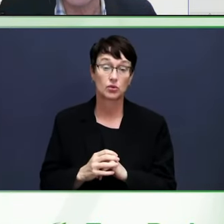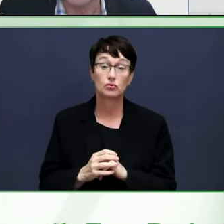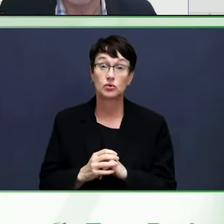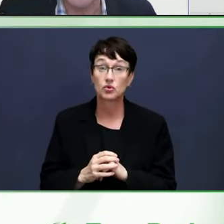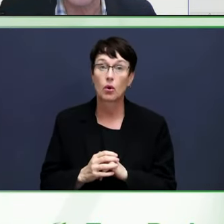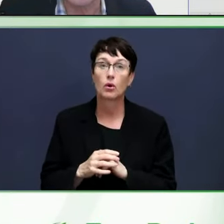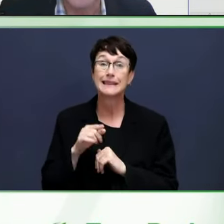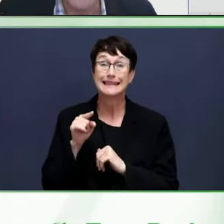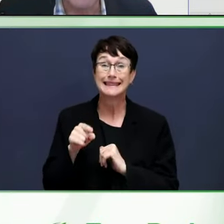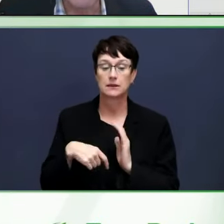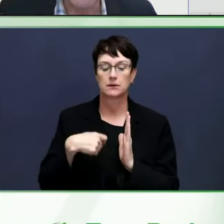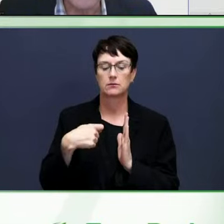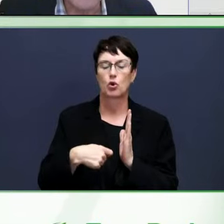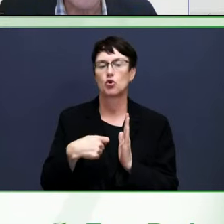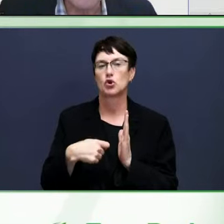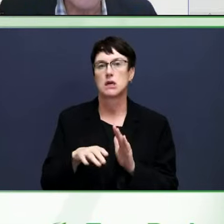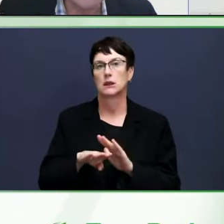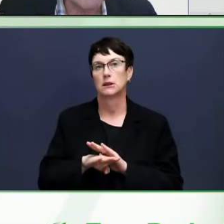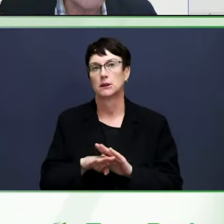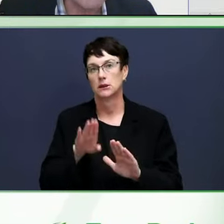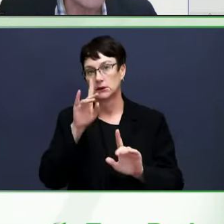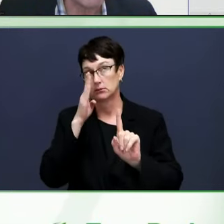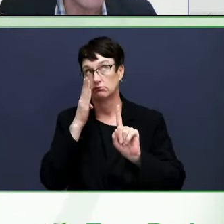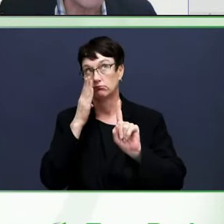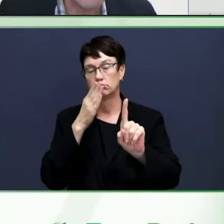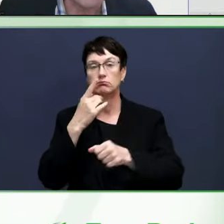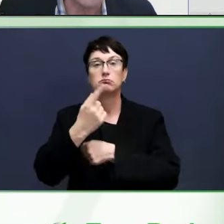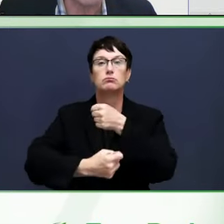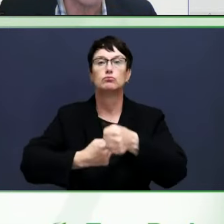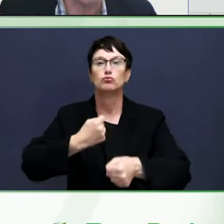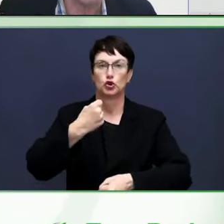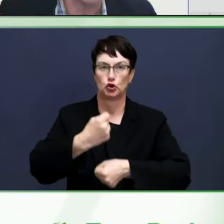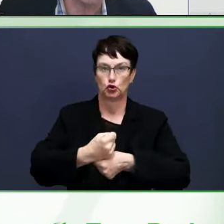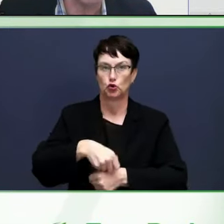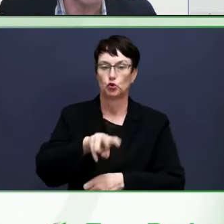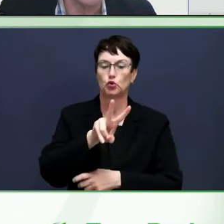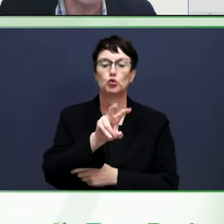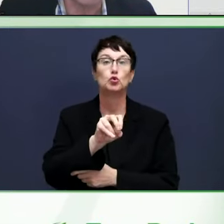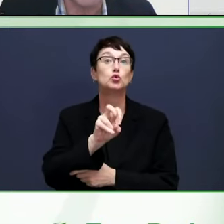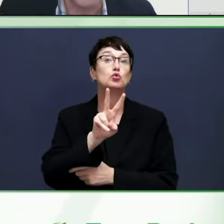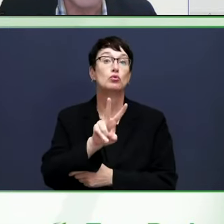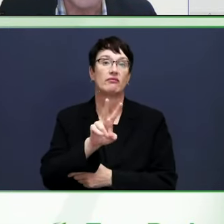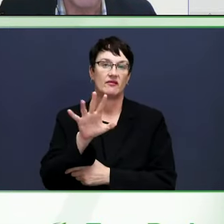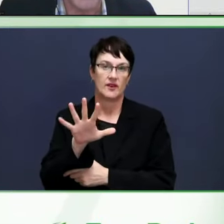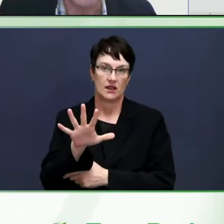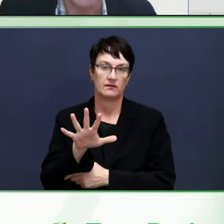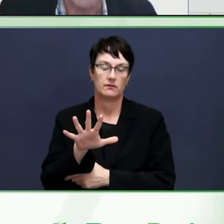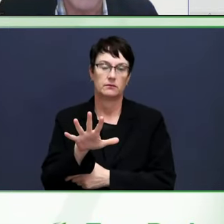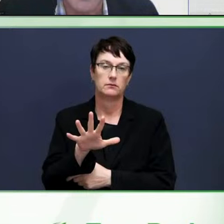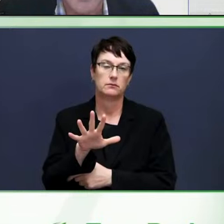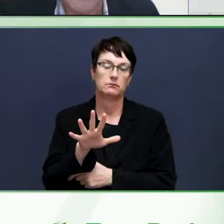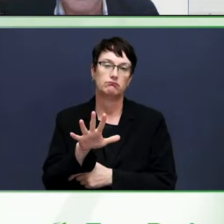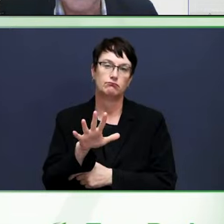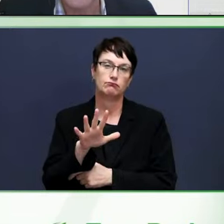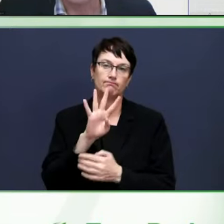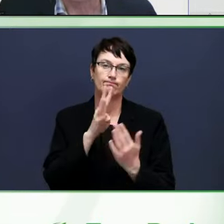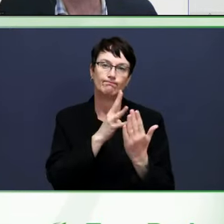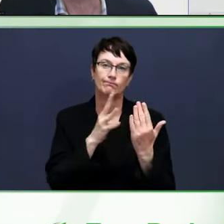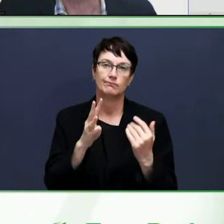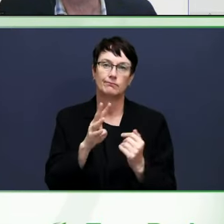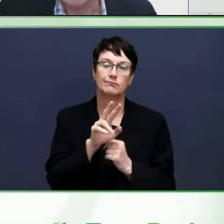will be earmarked to finance the schooling cost of the poorest families. And on the other